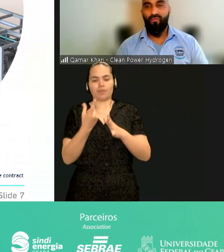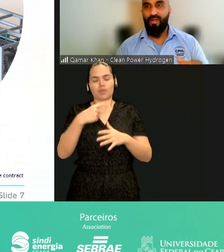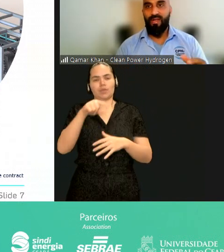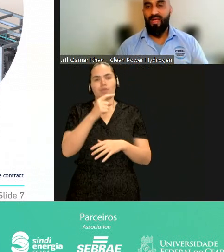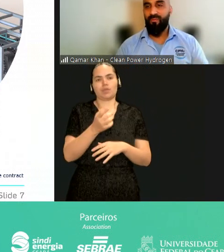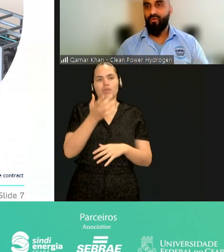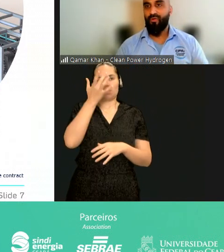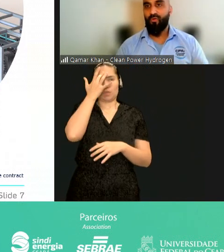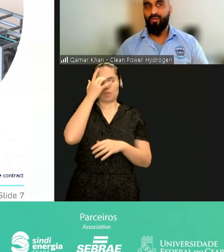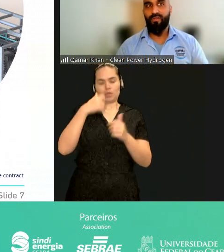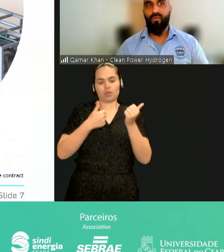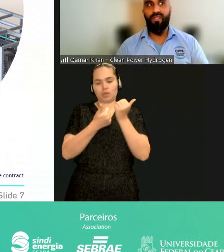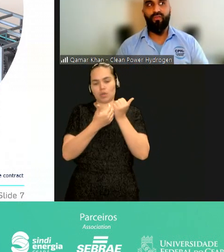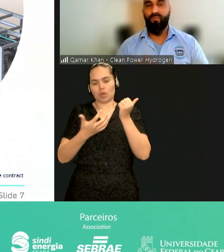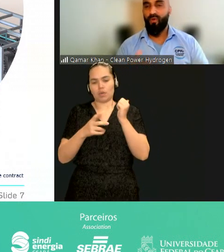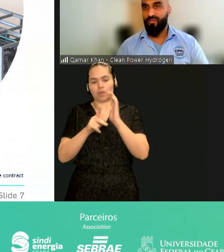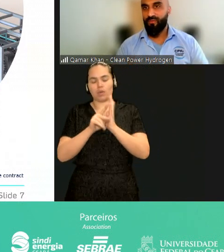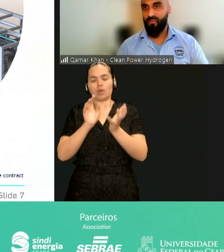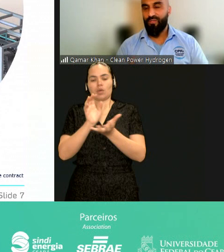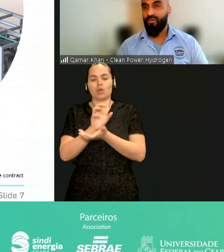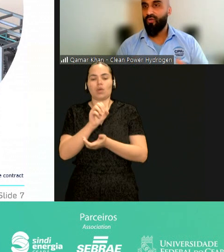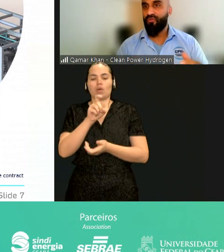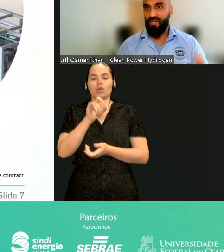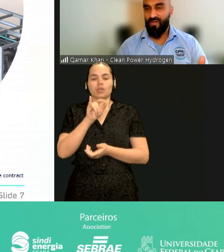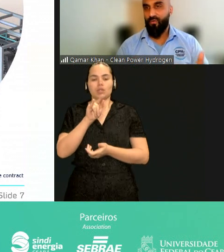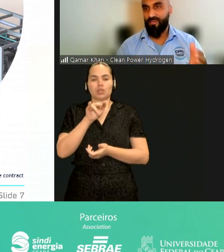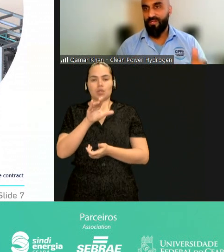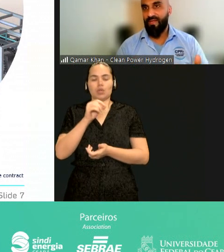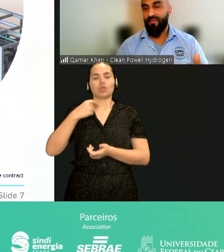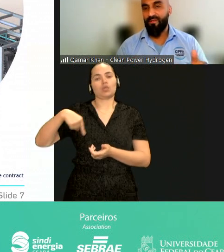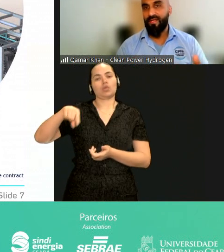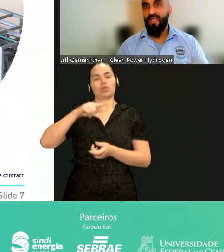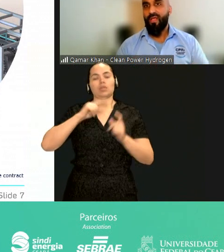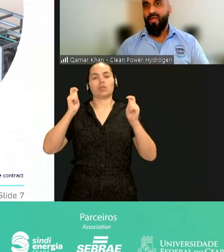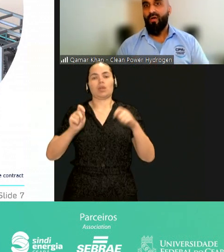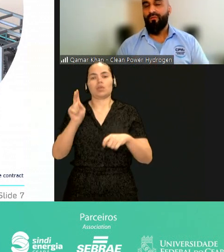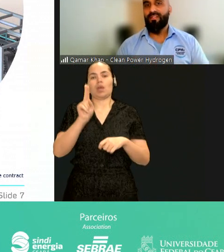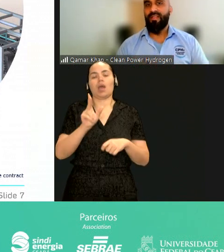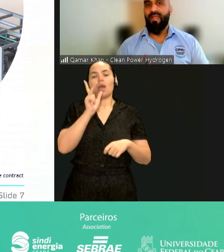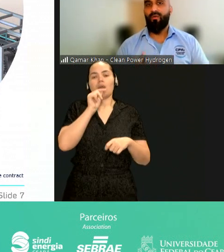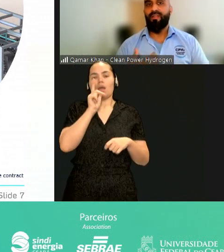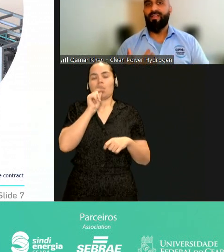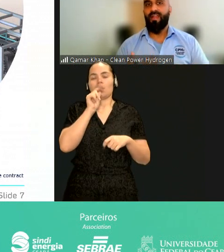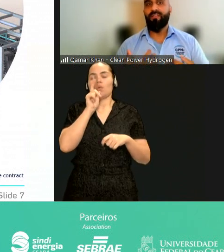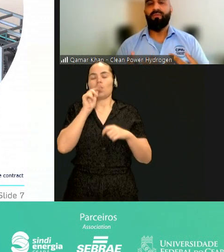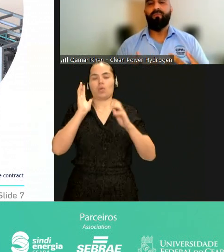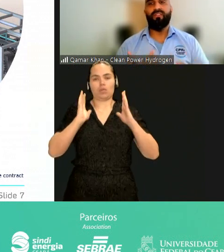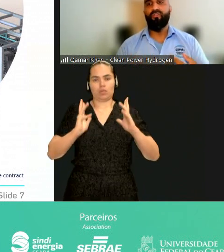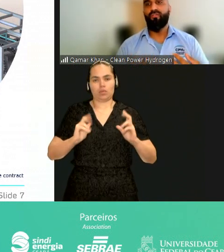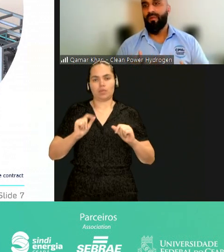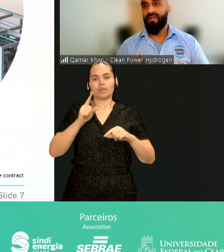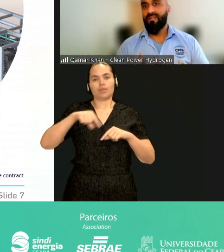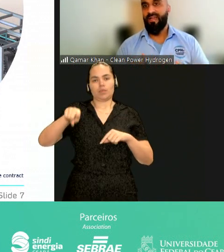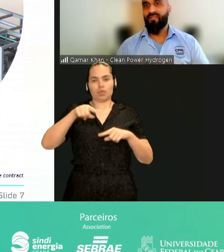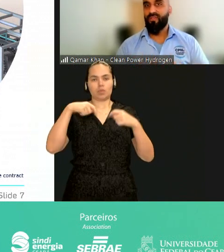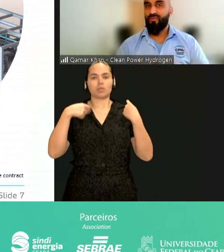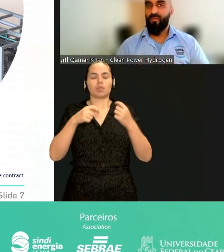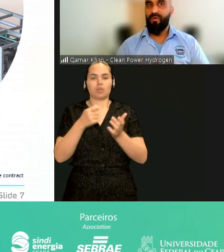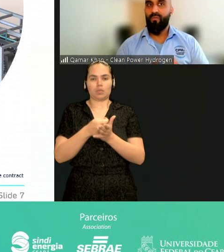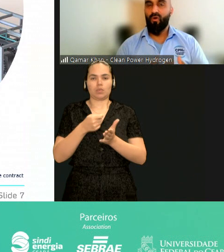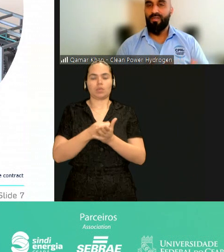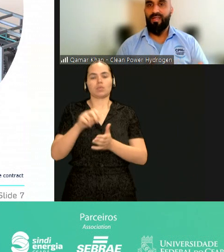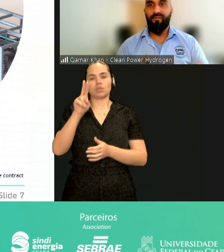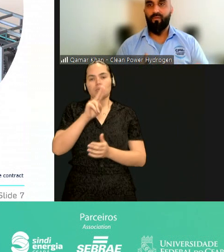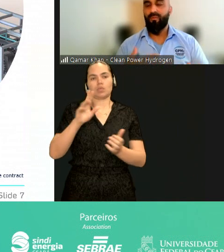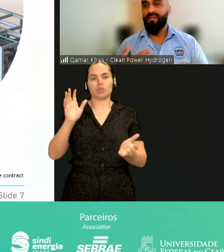or really high purity water. We can use potable water or drinking water levels. Obviously, our design has been based on European design, so the